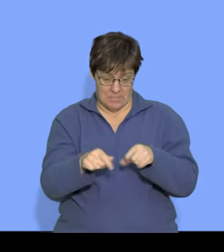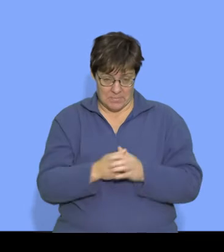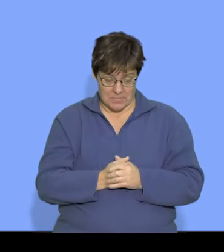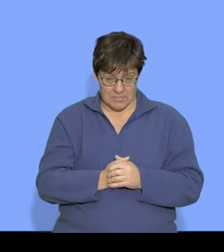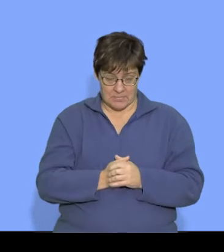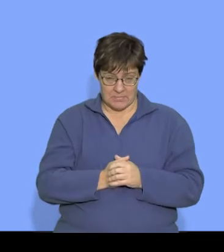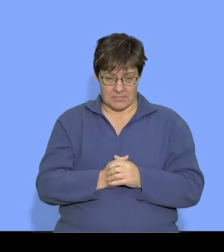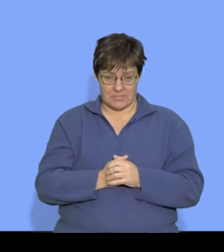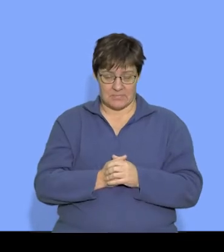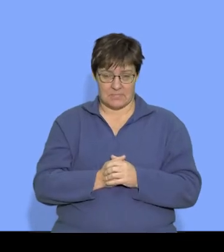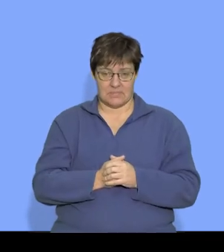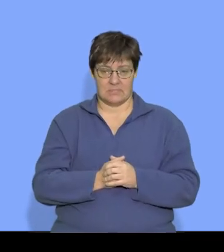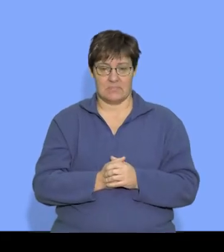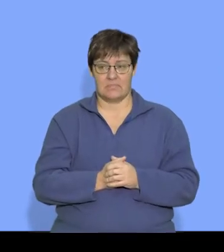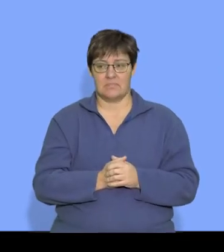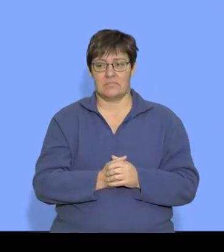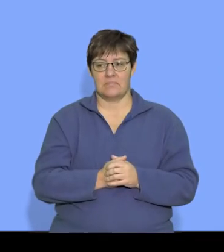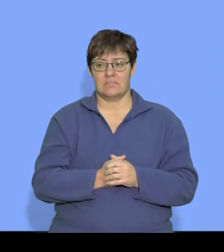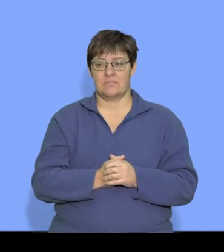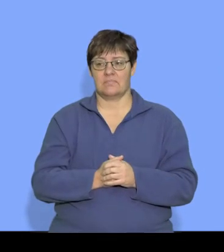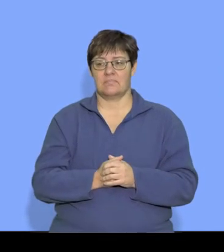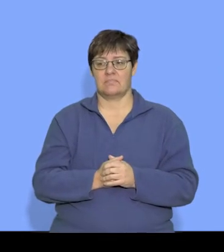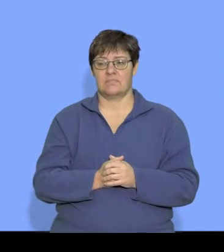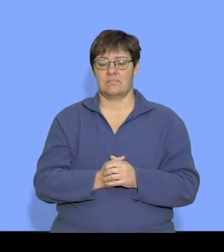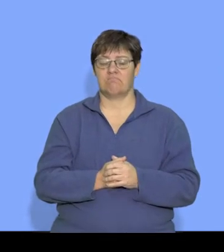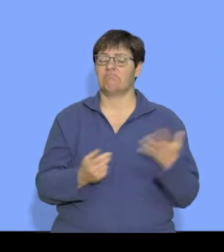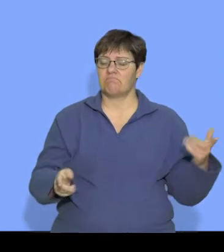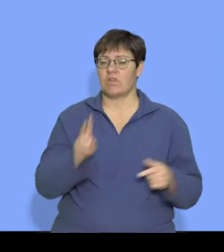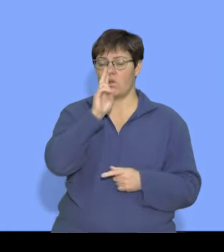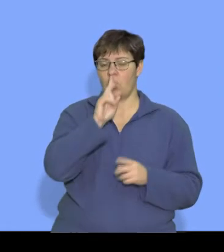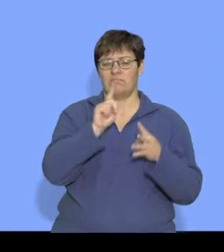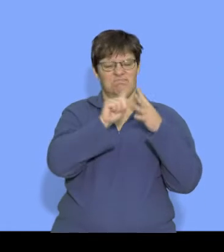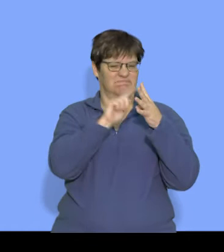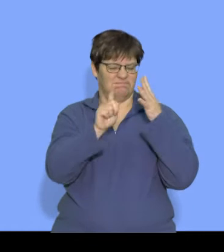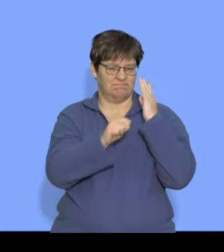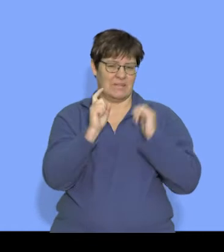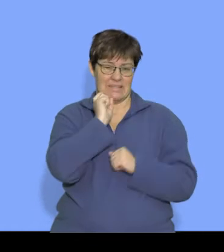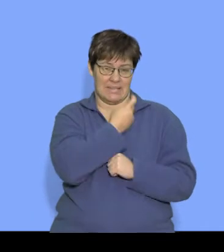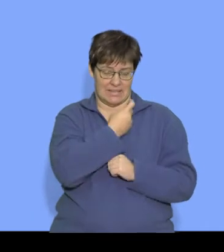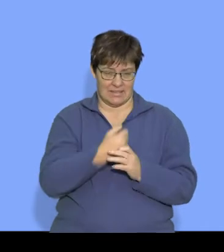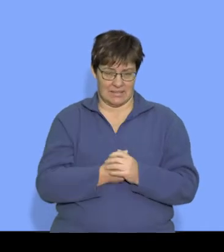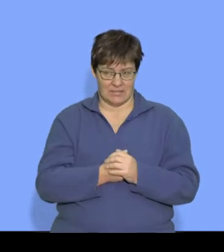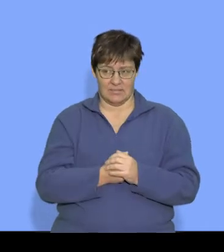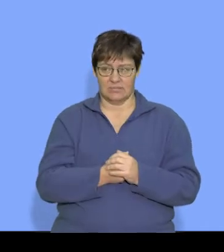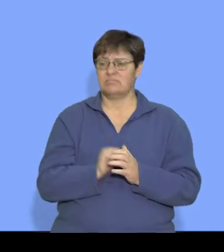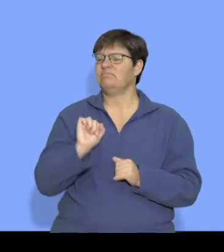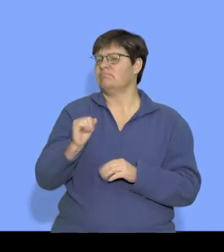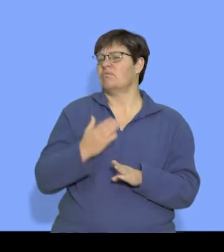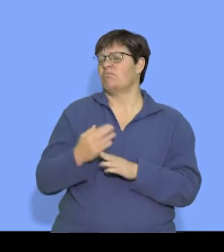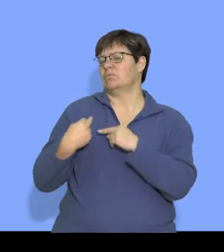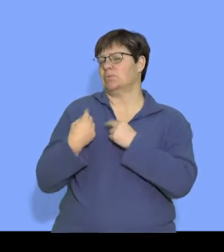to their arrangement and their numbers. Let's look at the different types of teeth and their